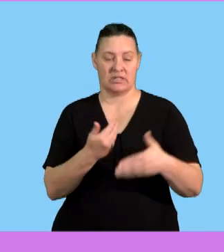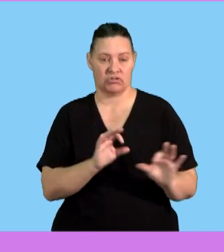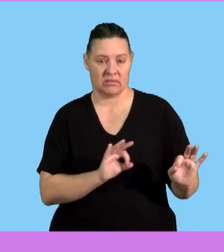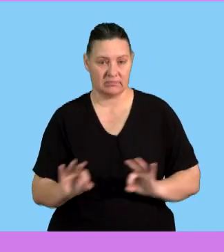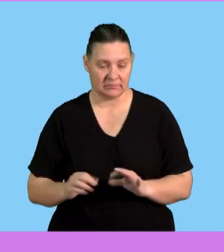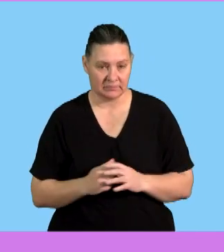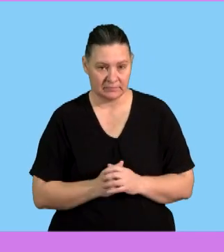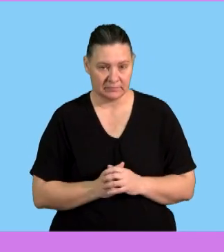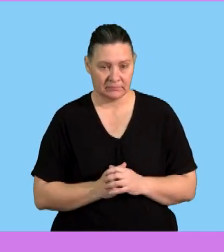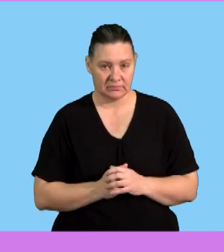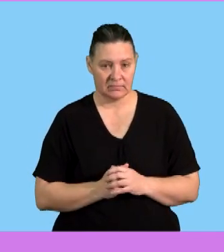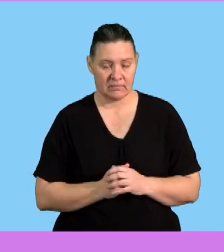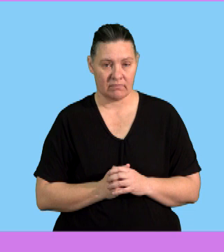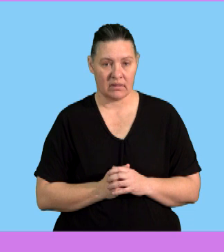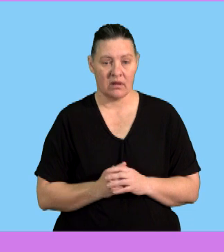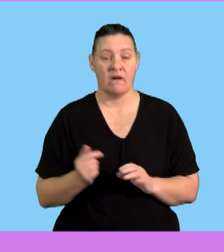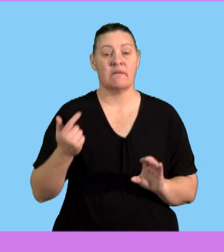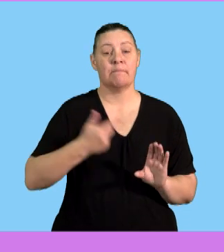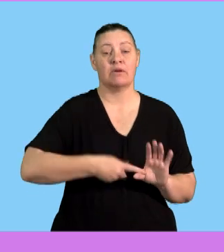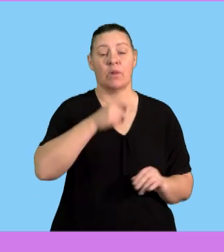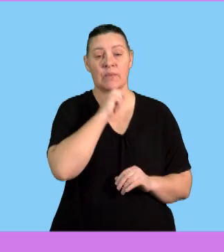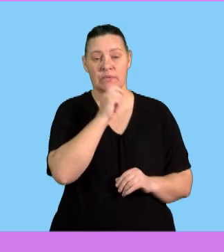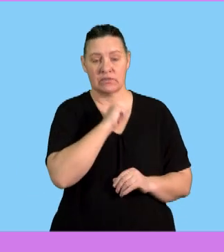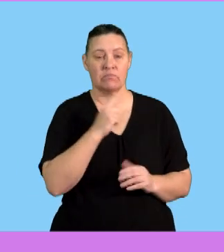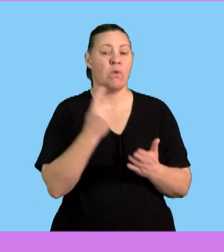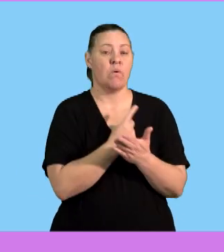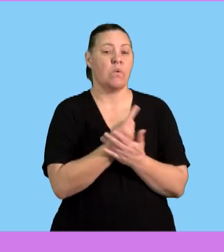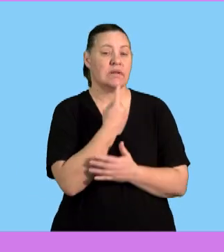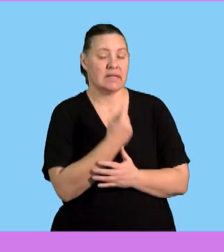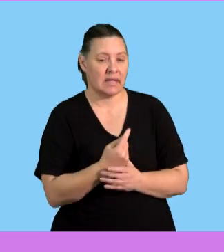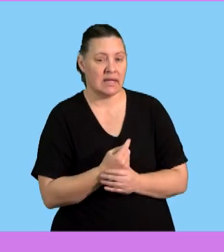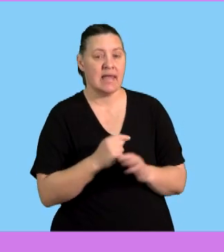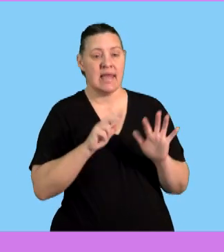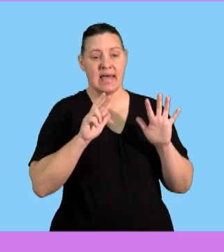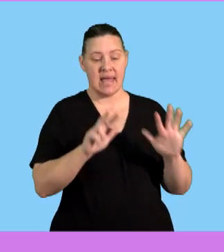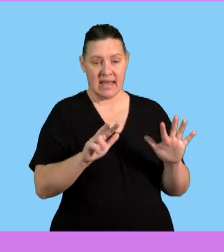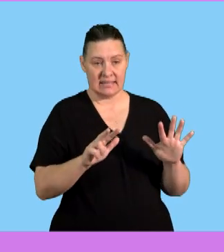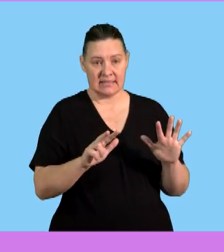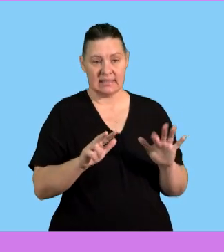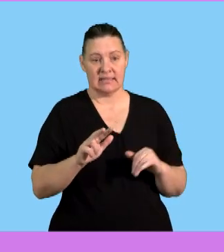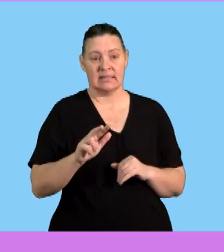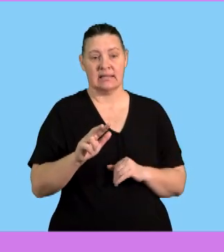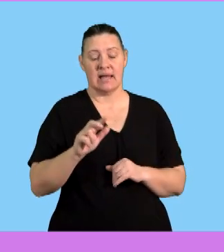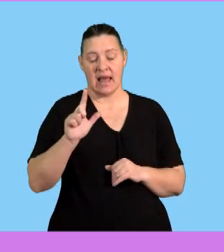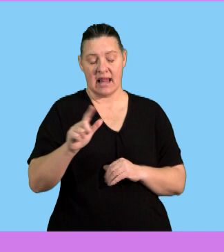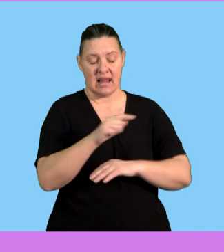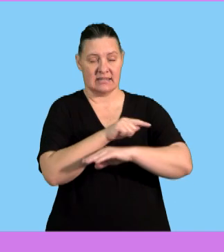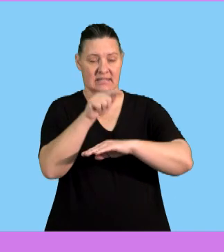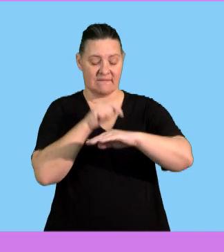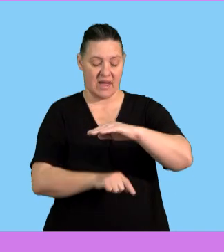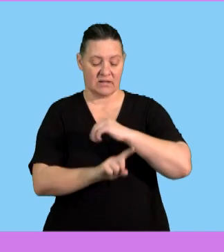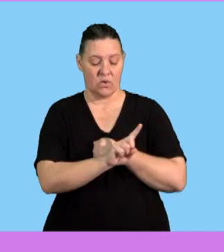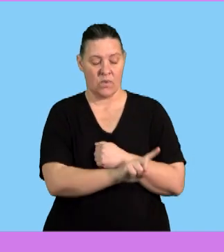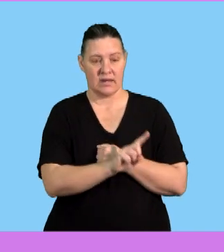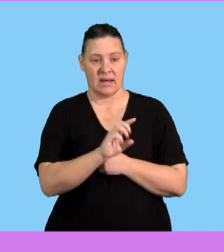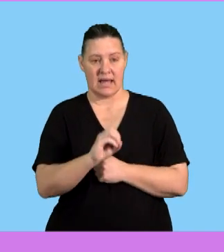procedure. Now for petrol consumption, we always say 8 liters divided